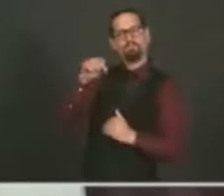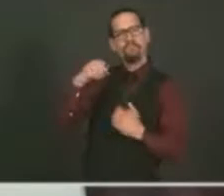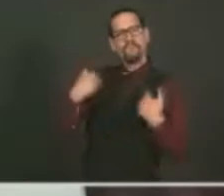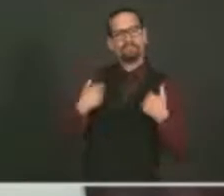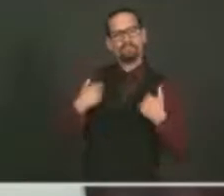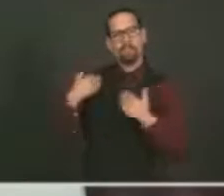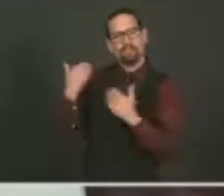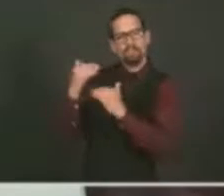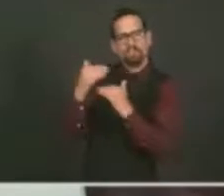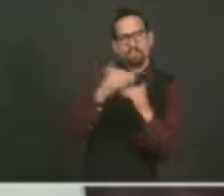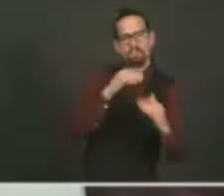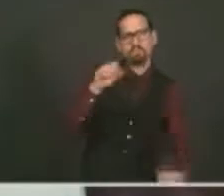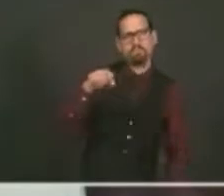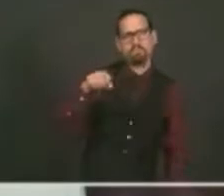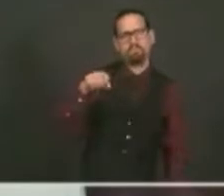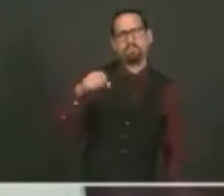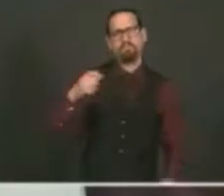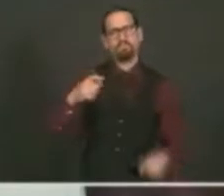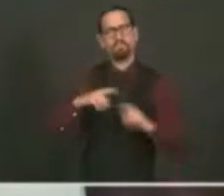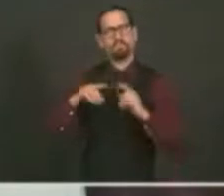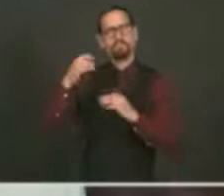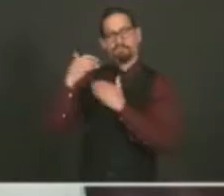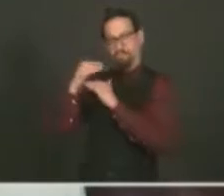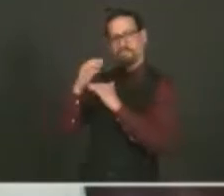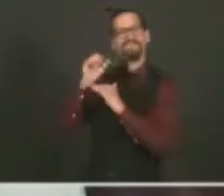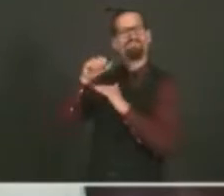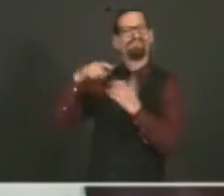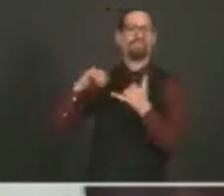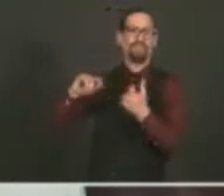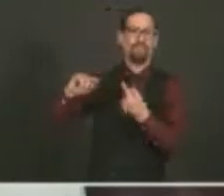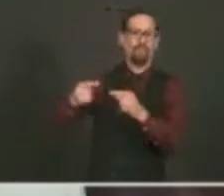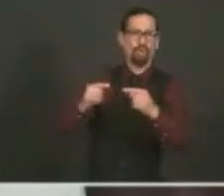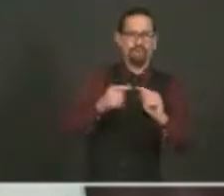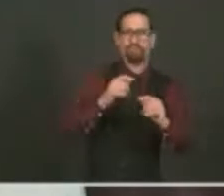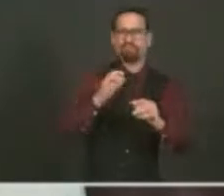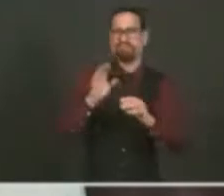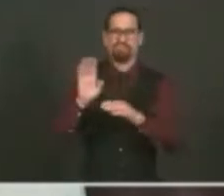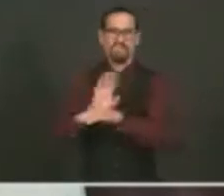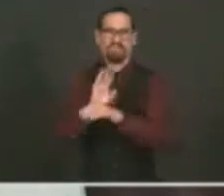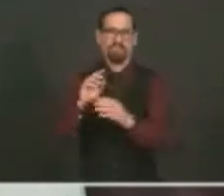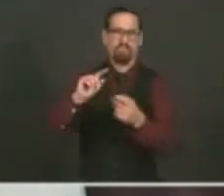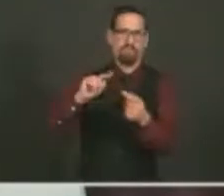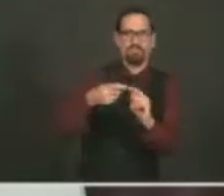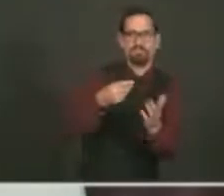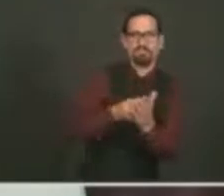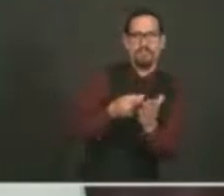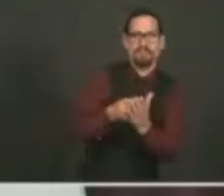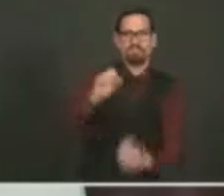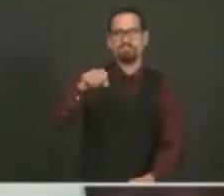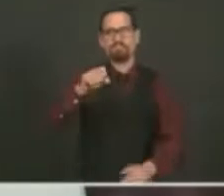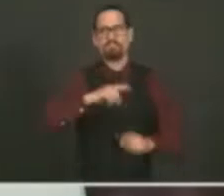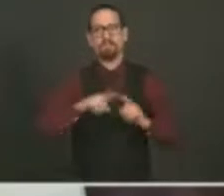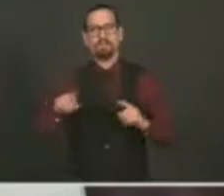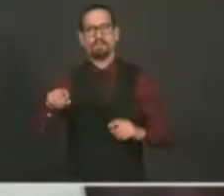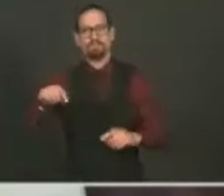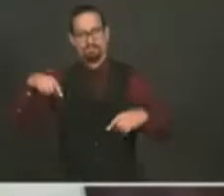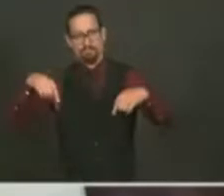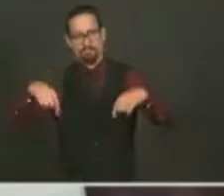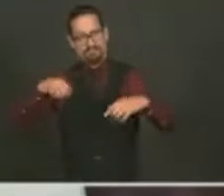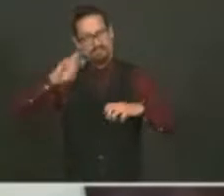people's pocketbook, and I'm sorry about that. But we're not in a lockdown. What we're in